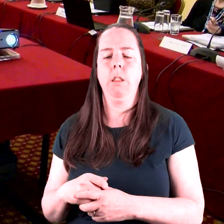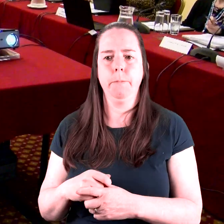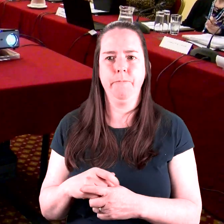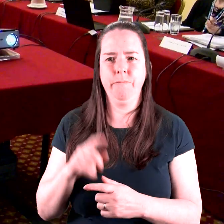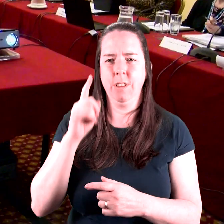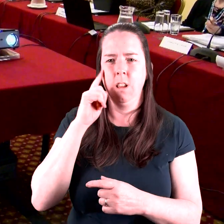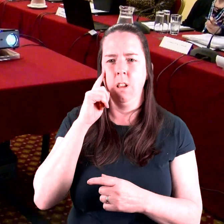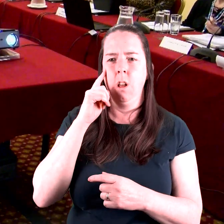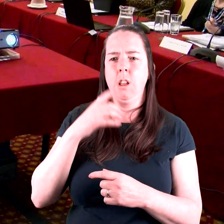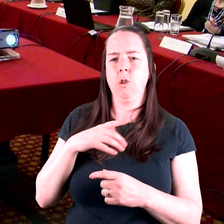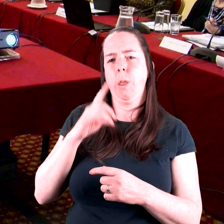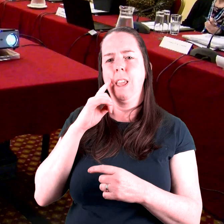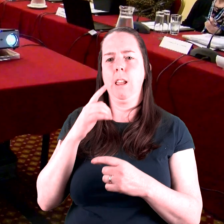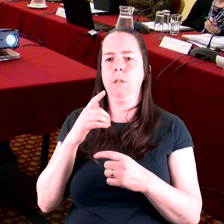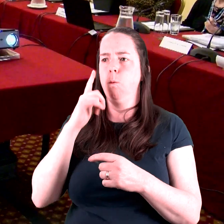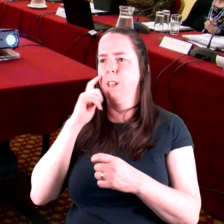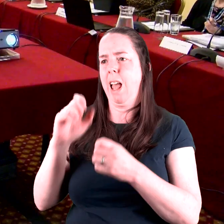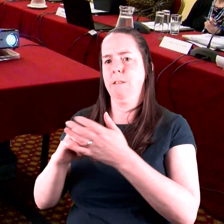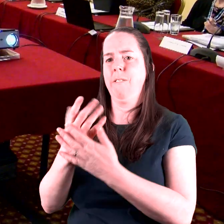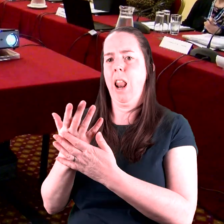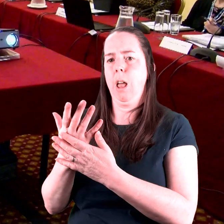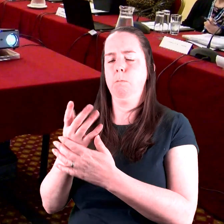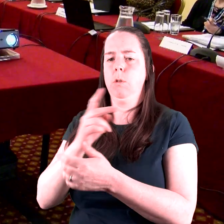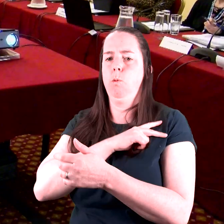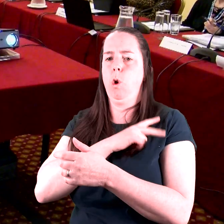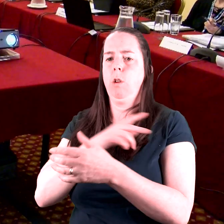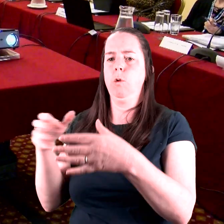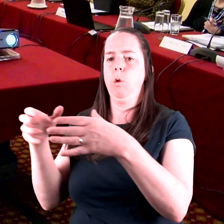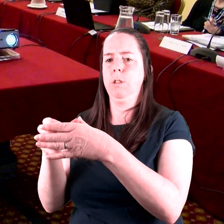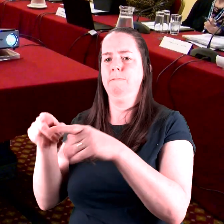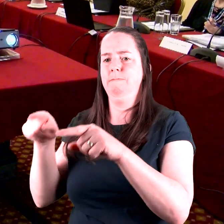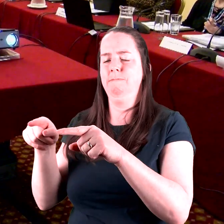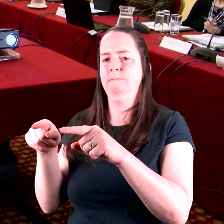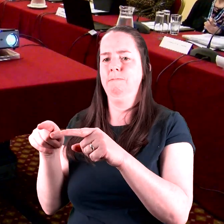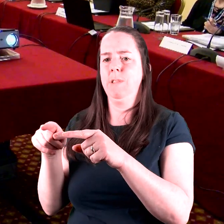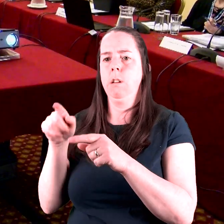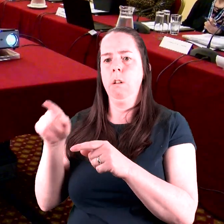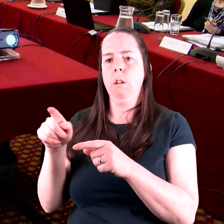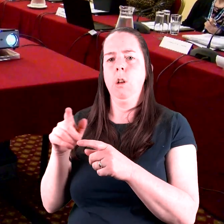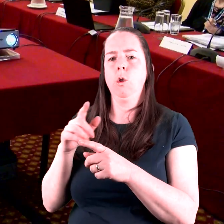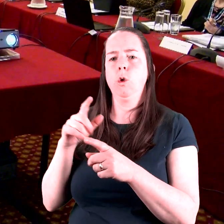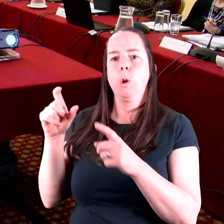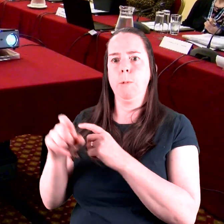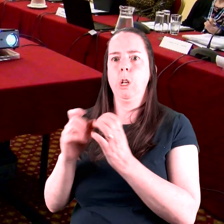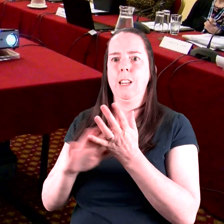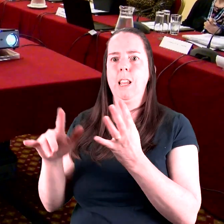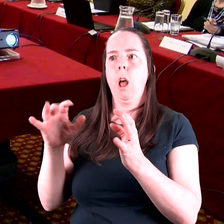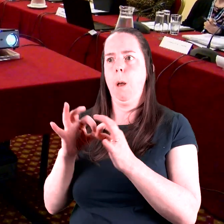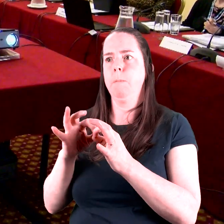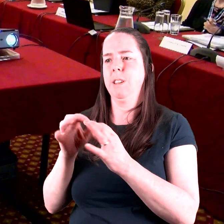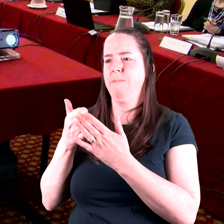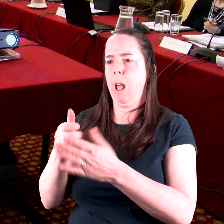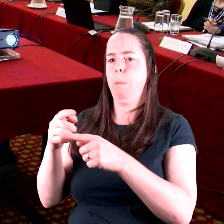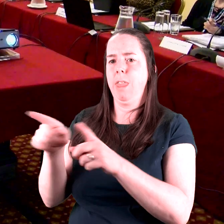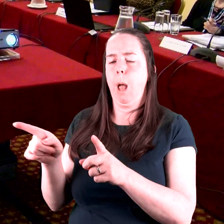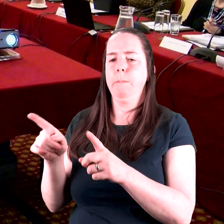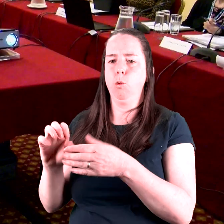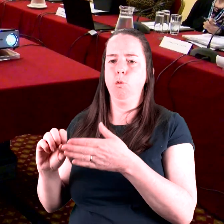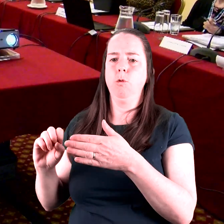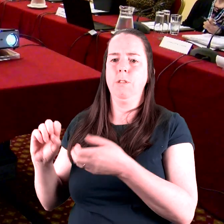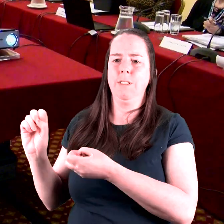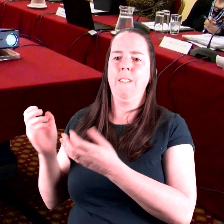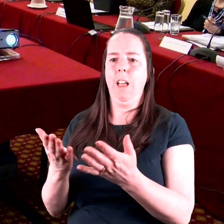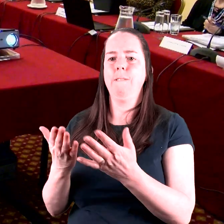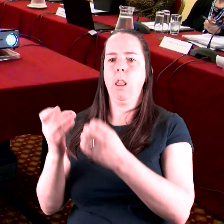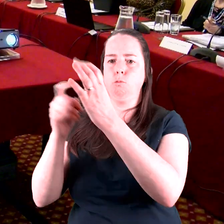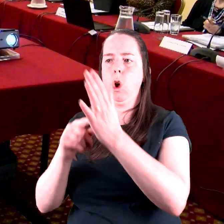like to think that there is a part of the workforce that we can develop that makes community hubs really